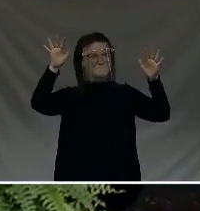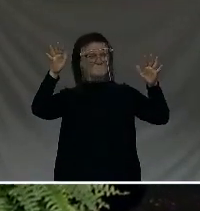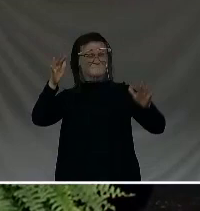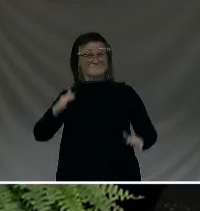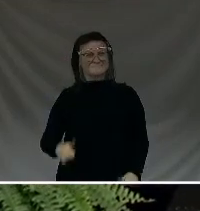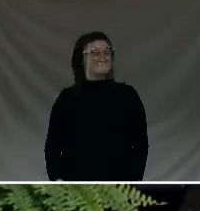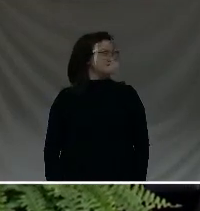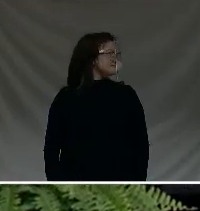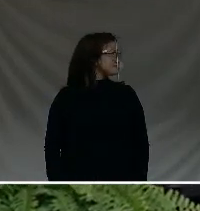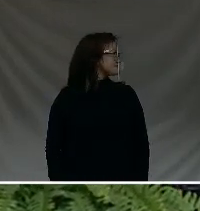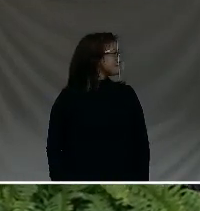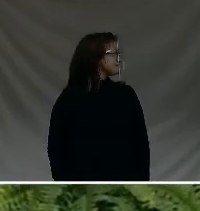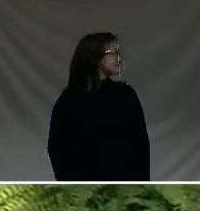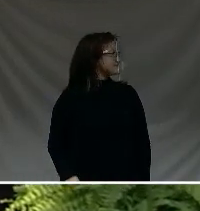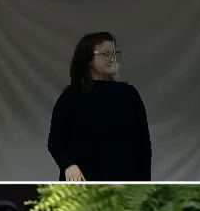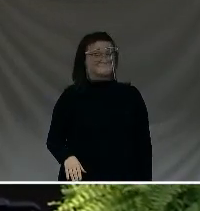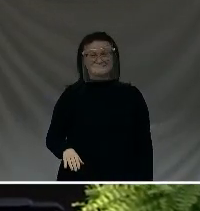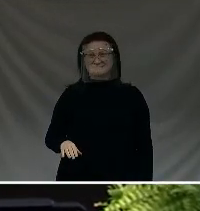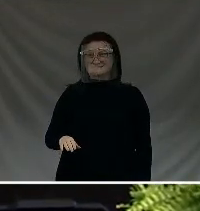Benjamin Struthers.